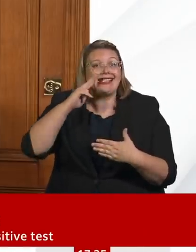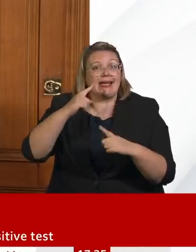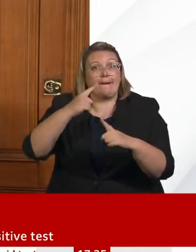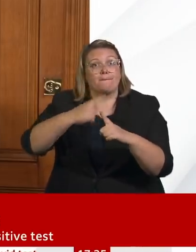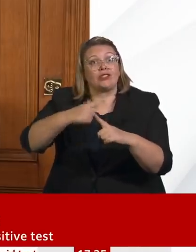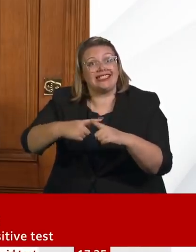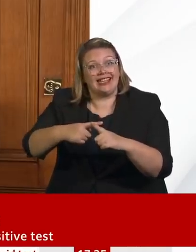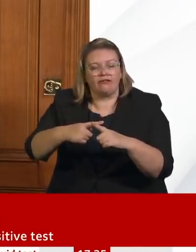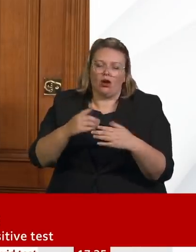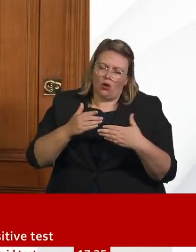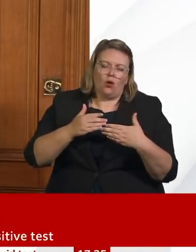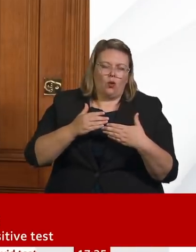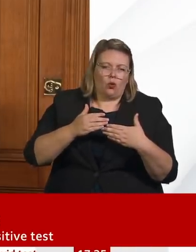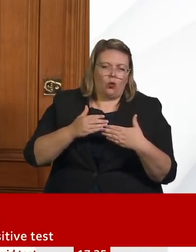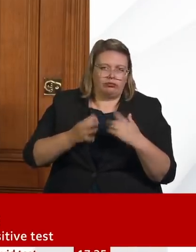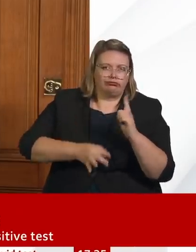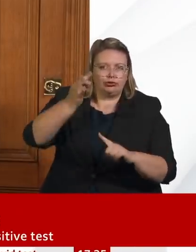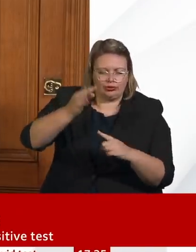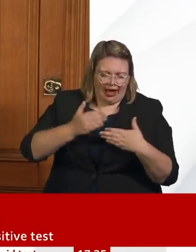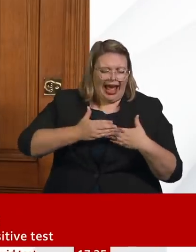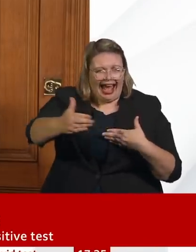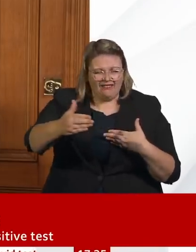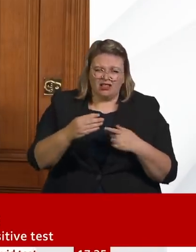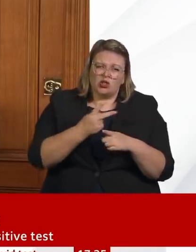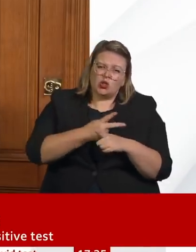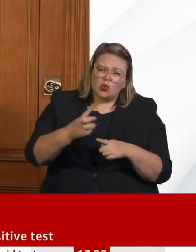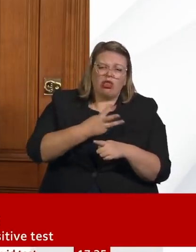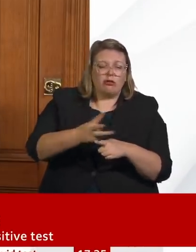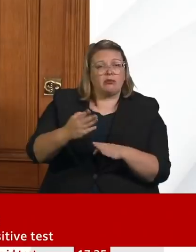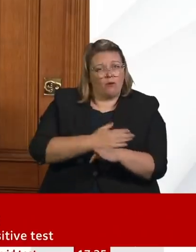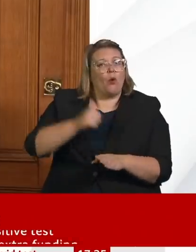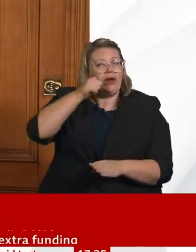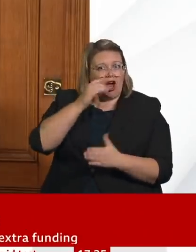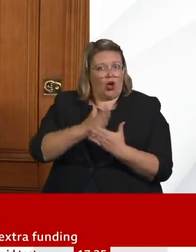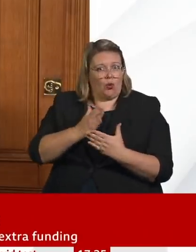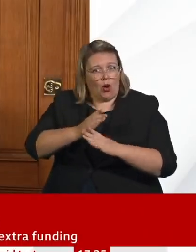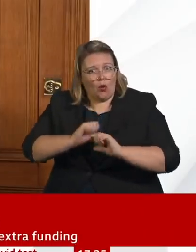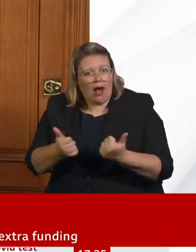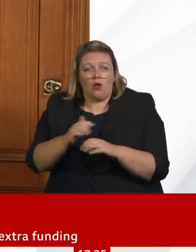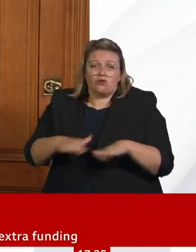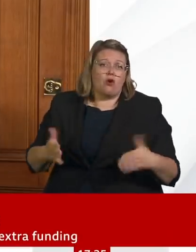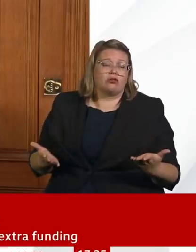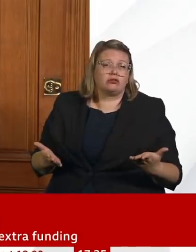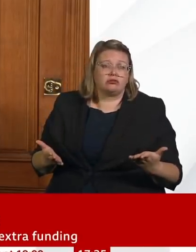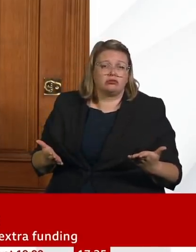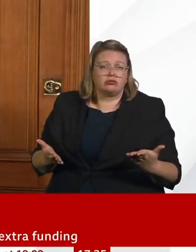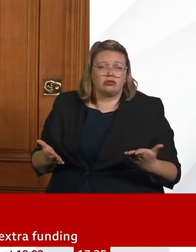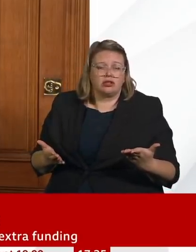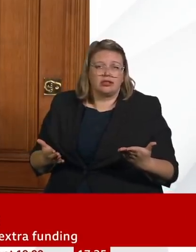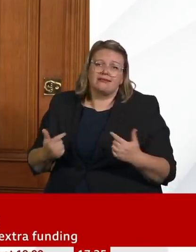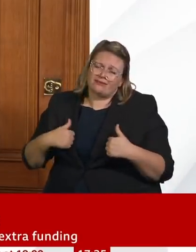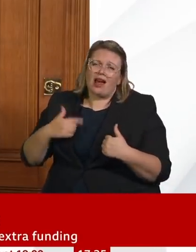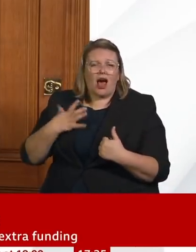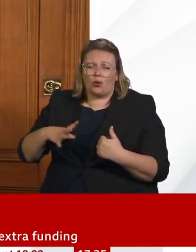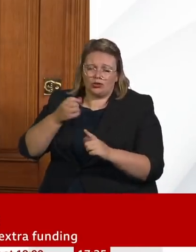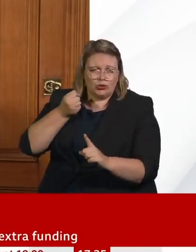delayed by another week, hospital admissions, is 2 to 3 weeks. And just to make a point that,